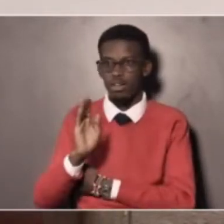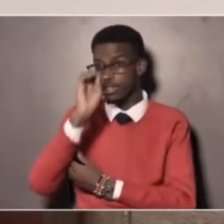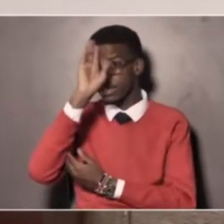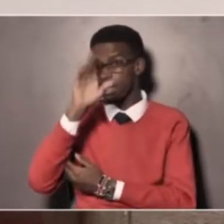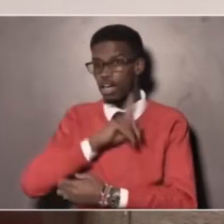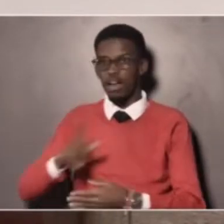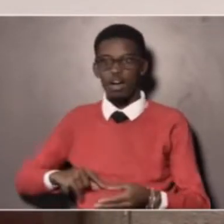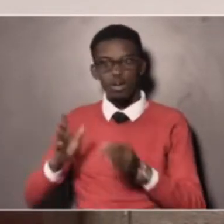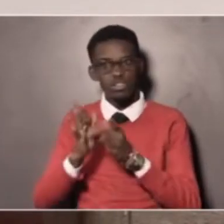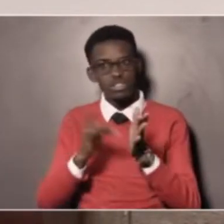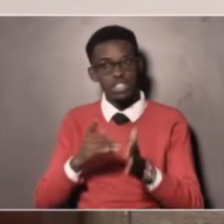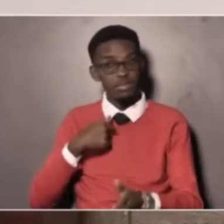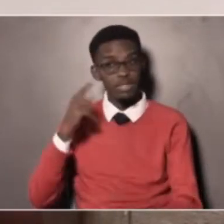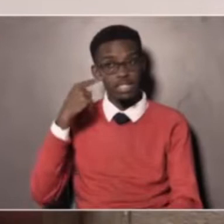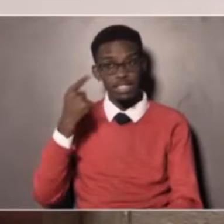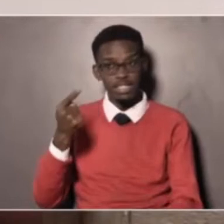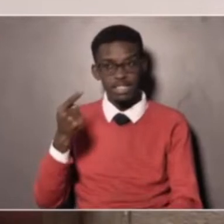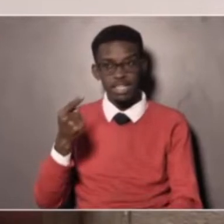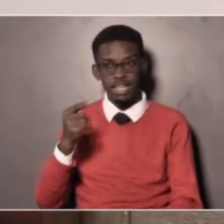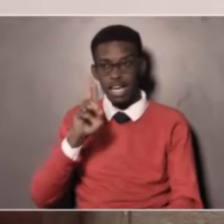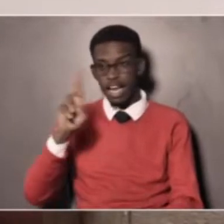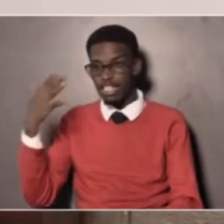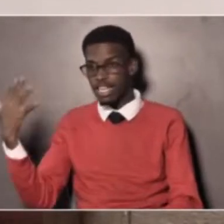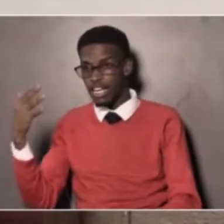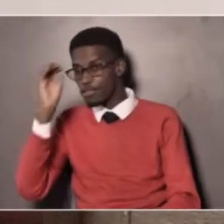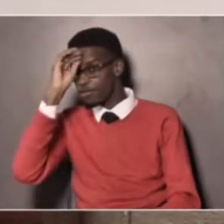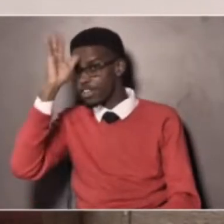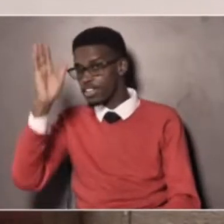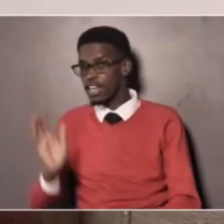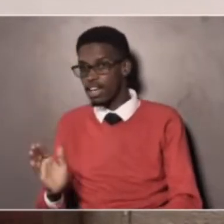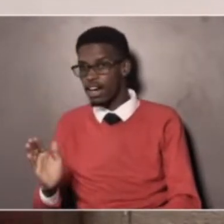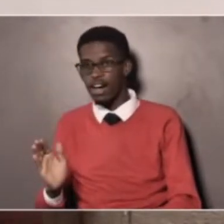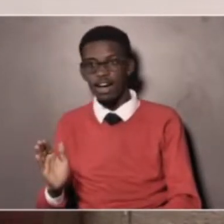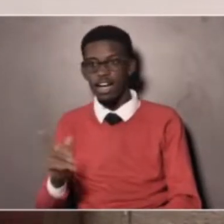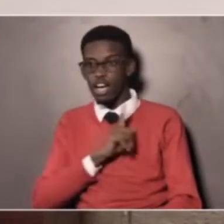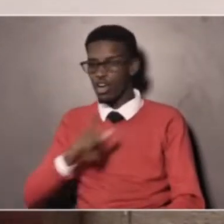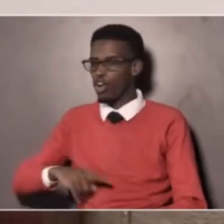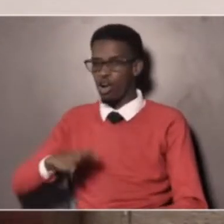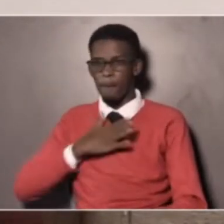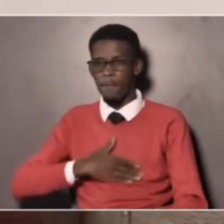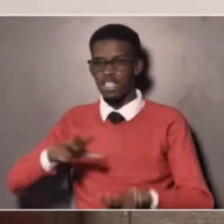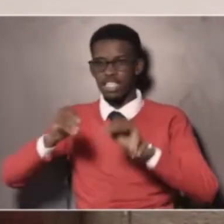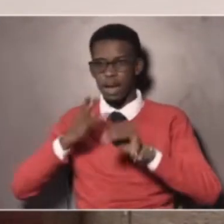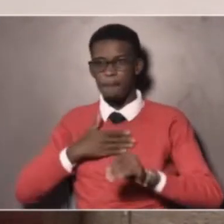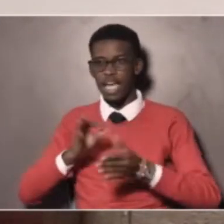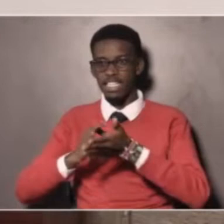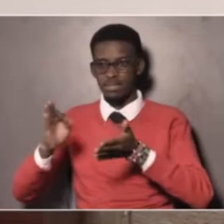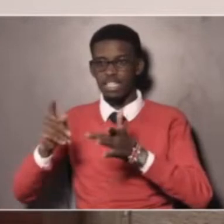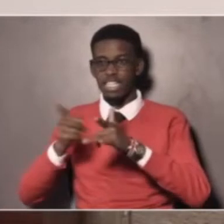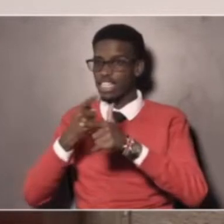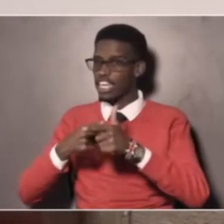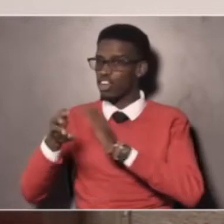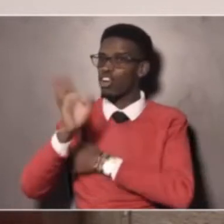Lord Jesus on the right-hand side of God the Father. And he says, Lord, take my spirit. And God did